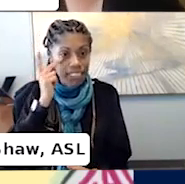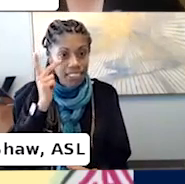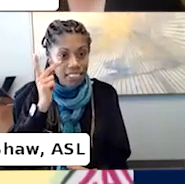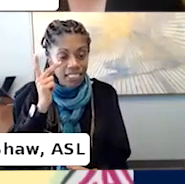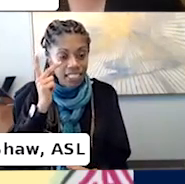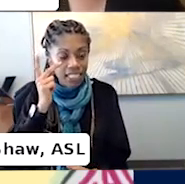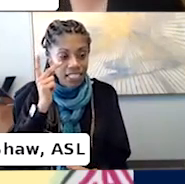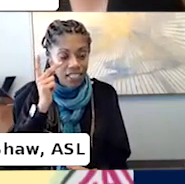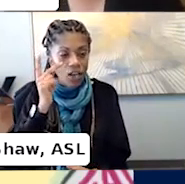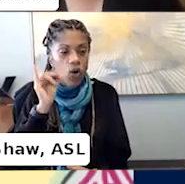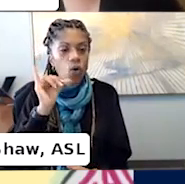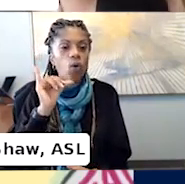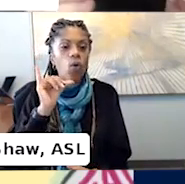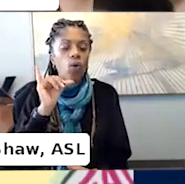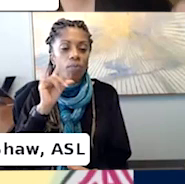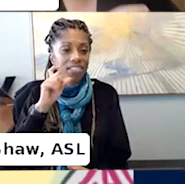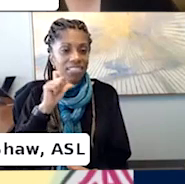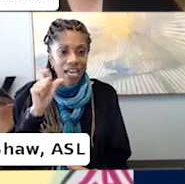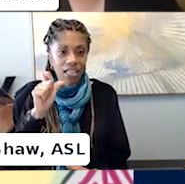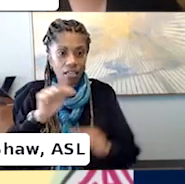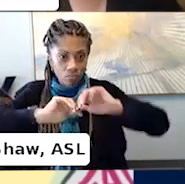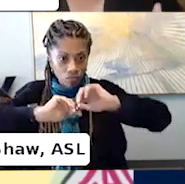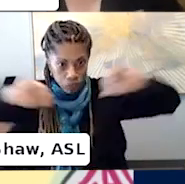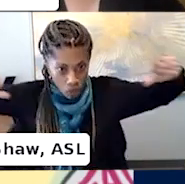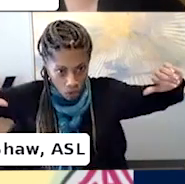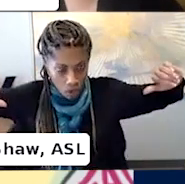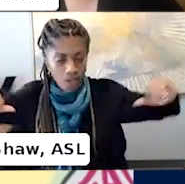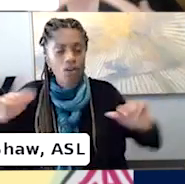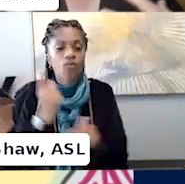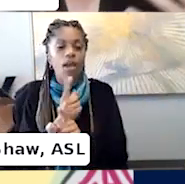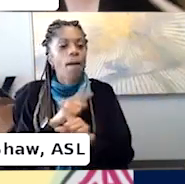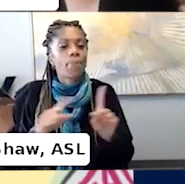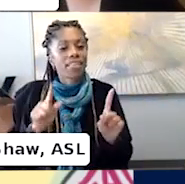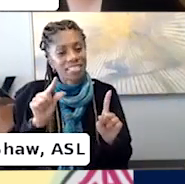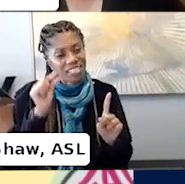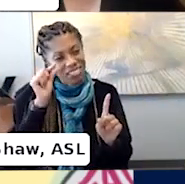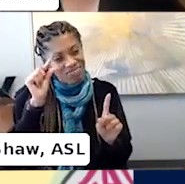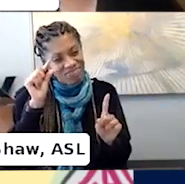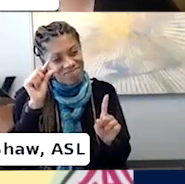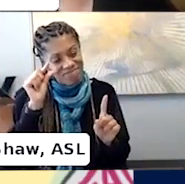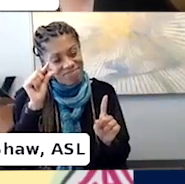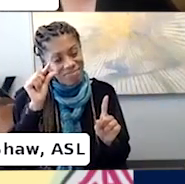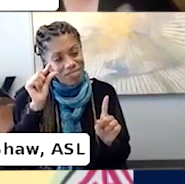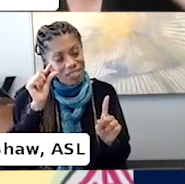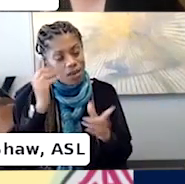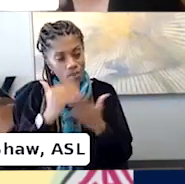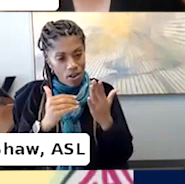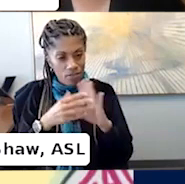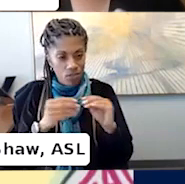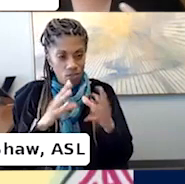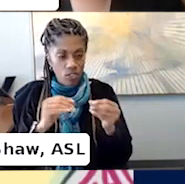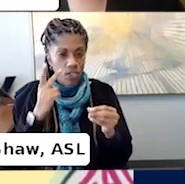we've been doing this for 20 years. And this core piece, although we've brought it into spaces all over the country, into